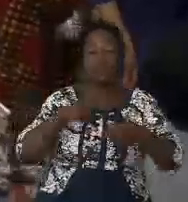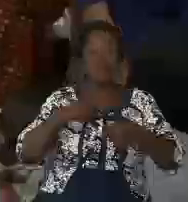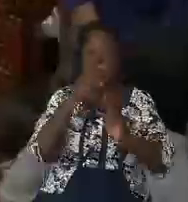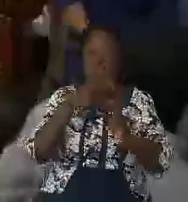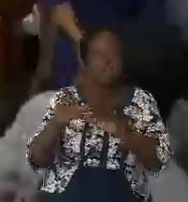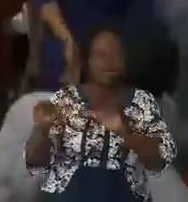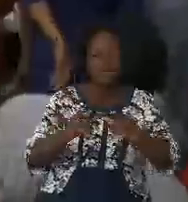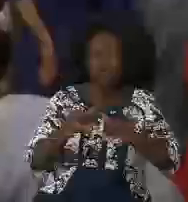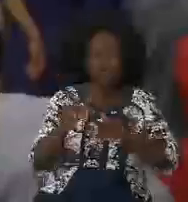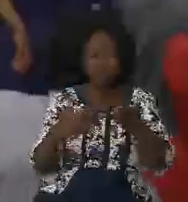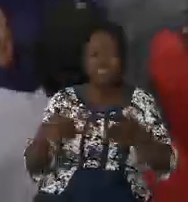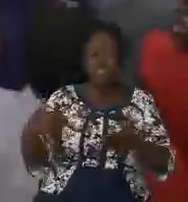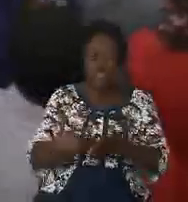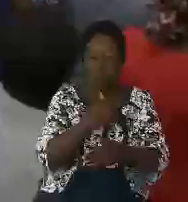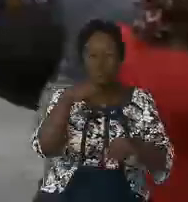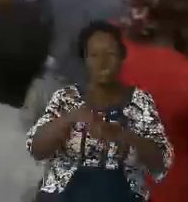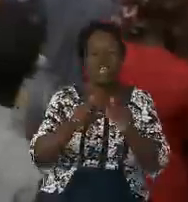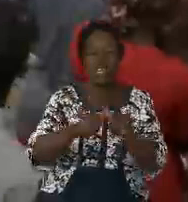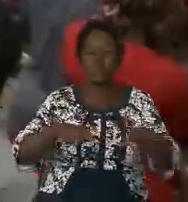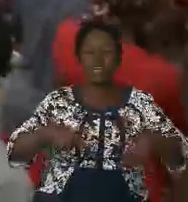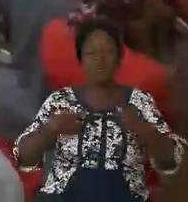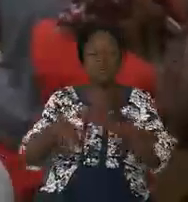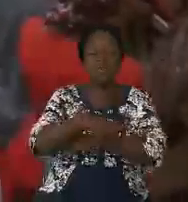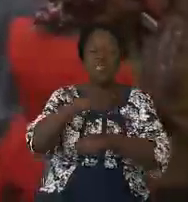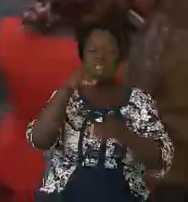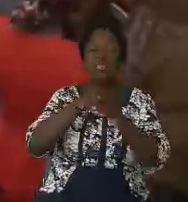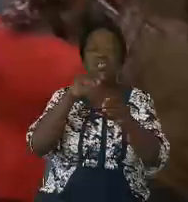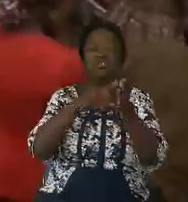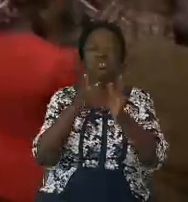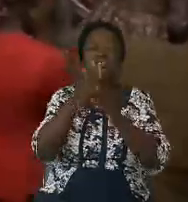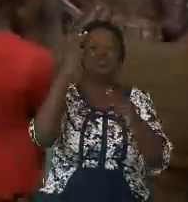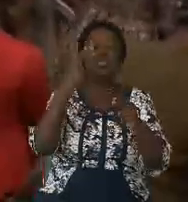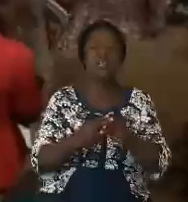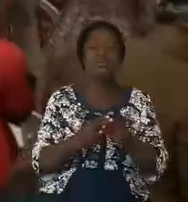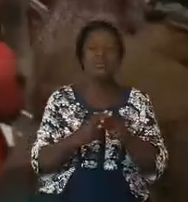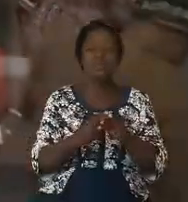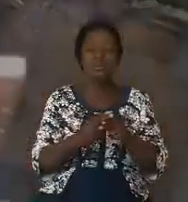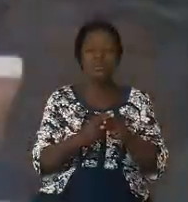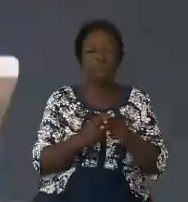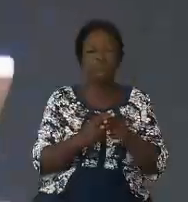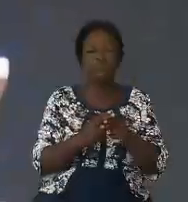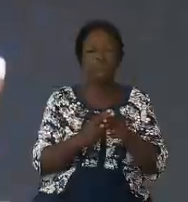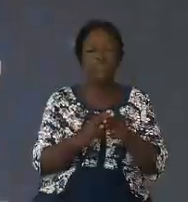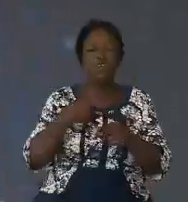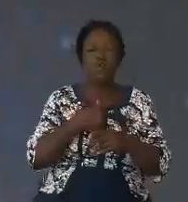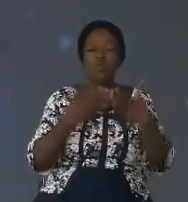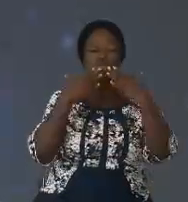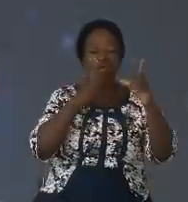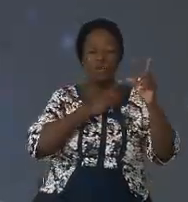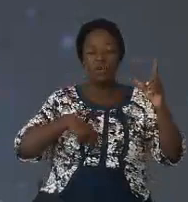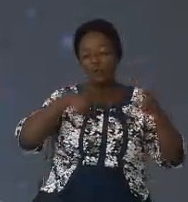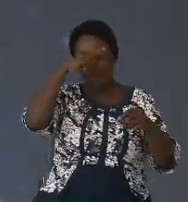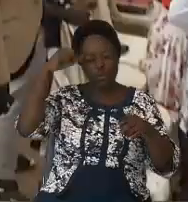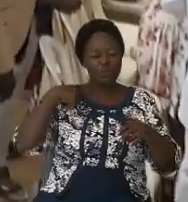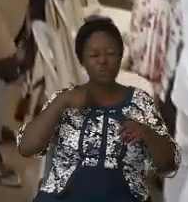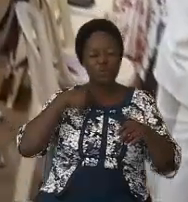life. Transform every life. Do something new in every life today in